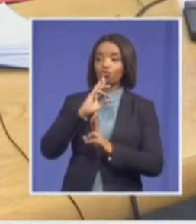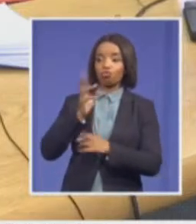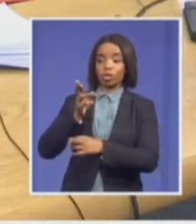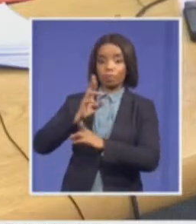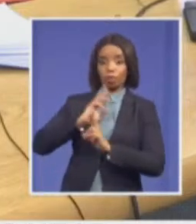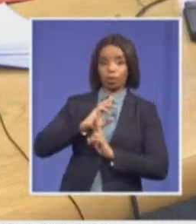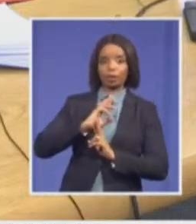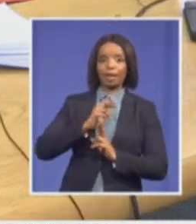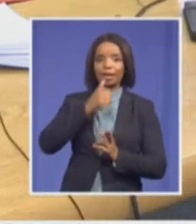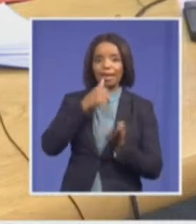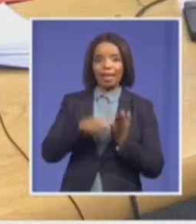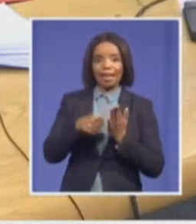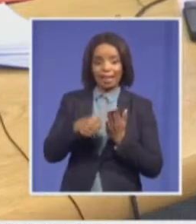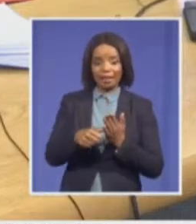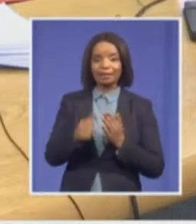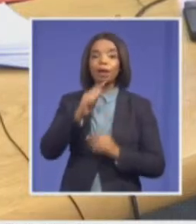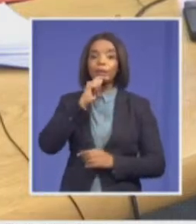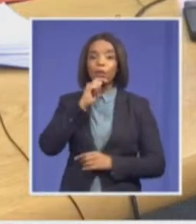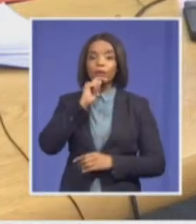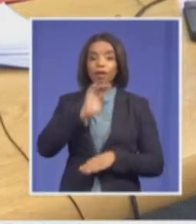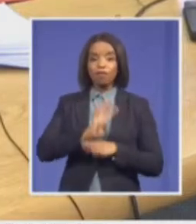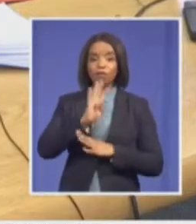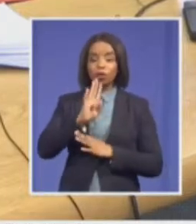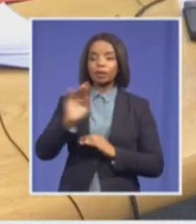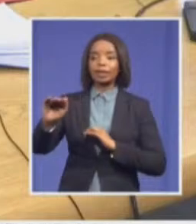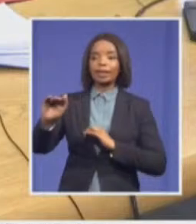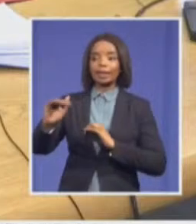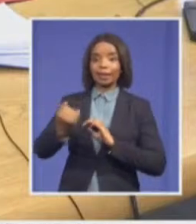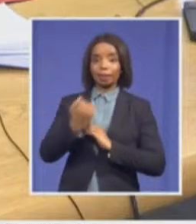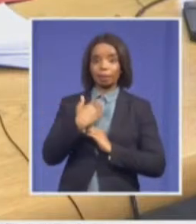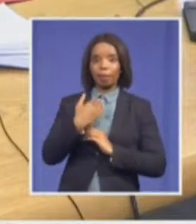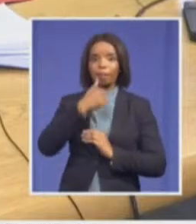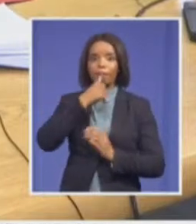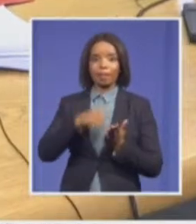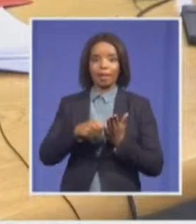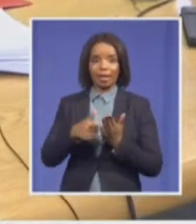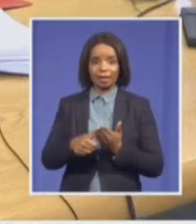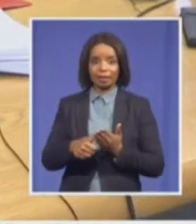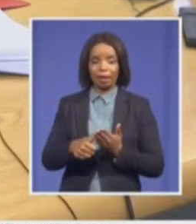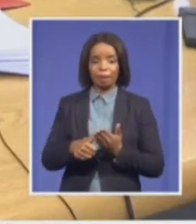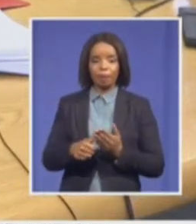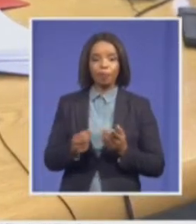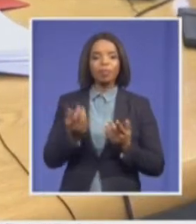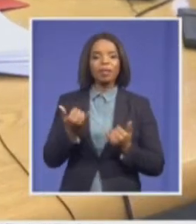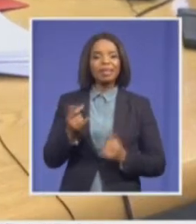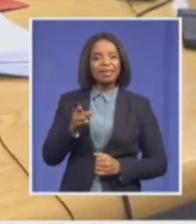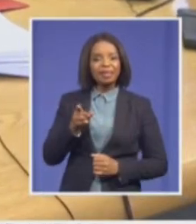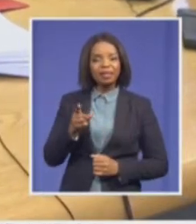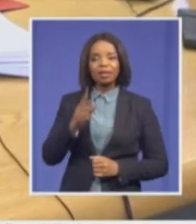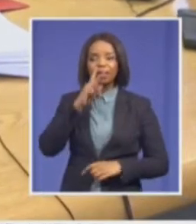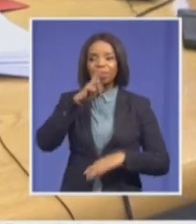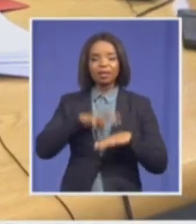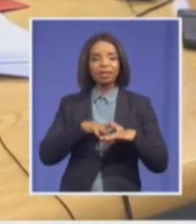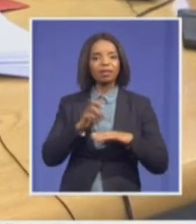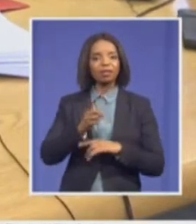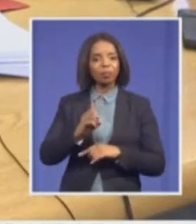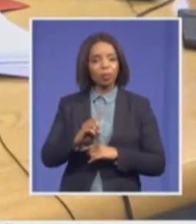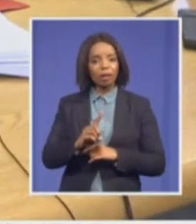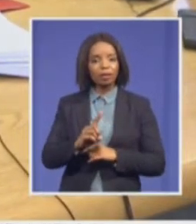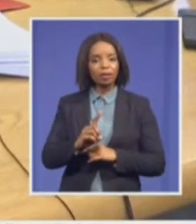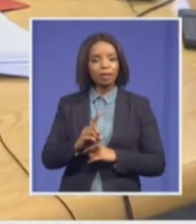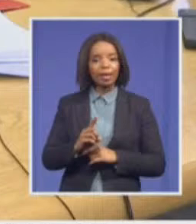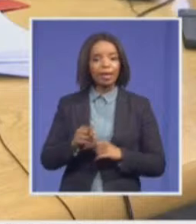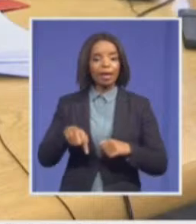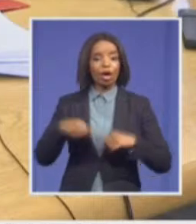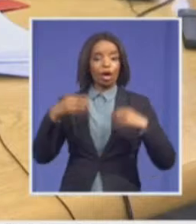Essentially seeking an undertaking from the corporation that we were not going